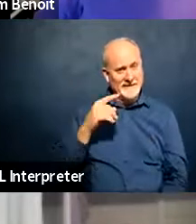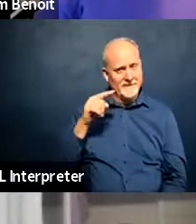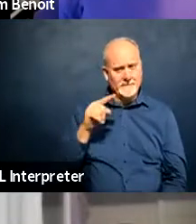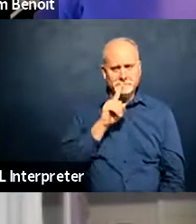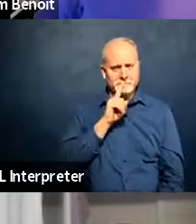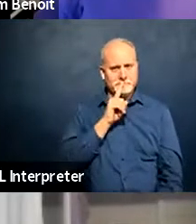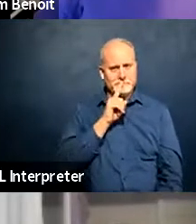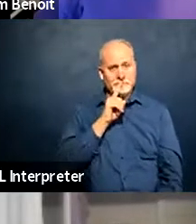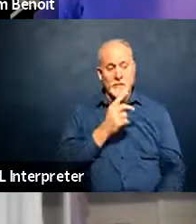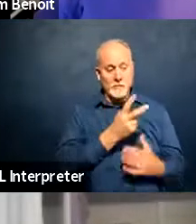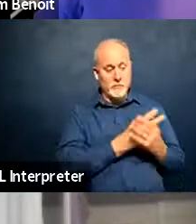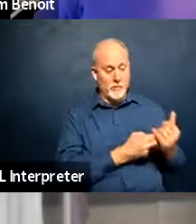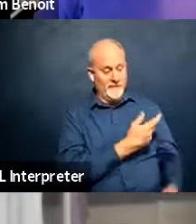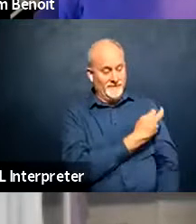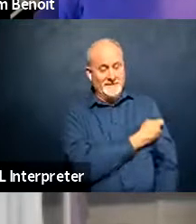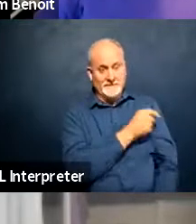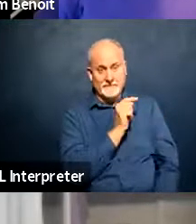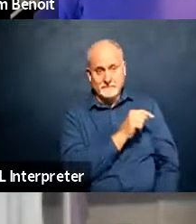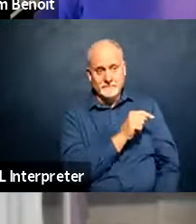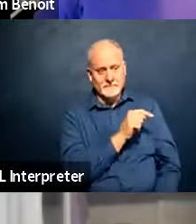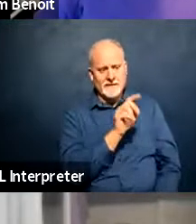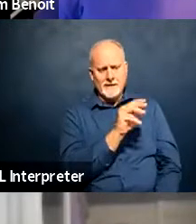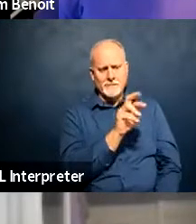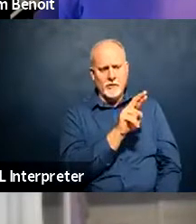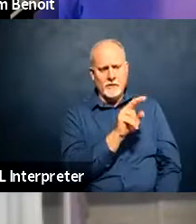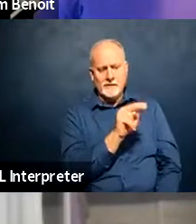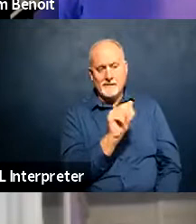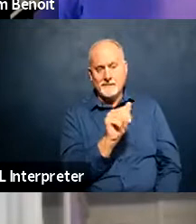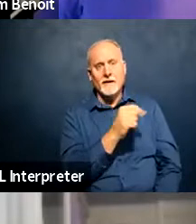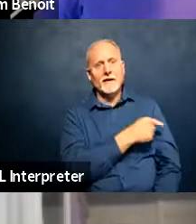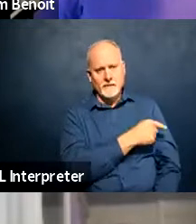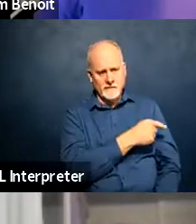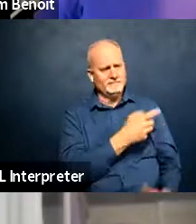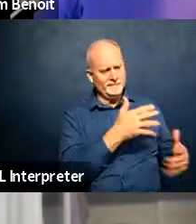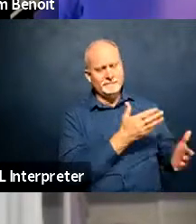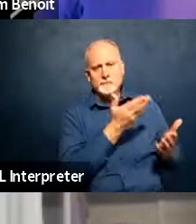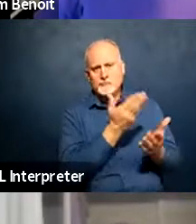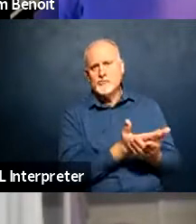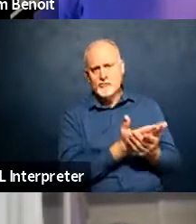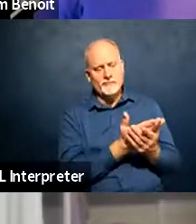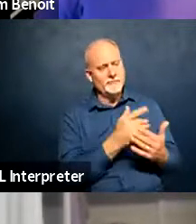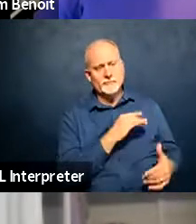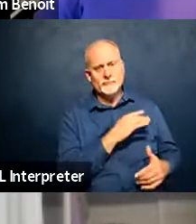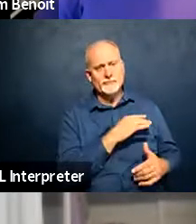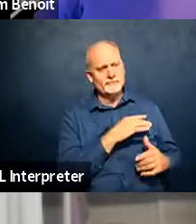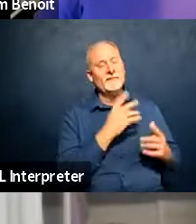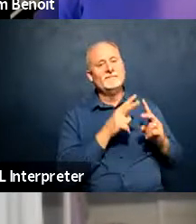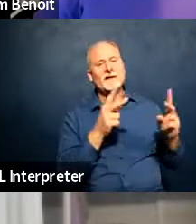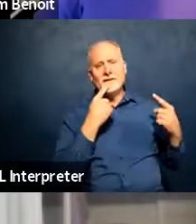these vaccines, which is mRNA technology, have demonstrated a tremendous amount of